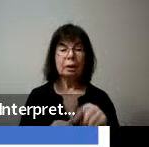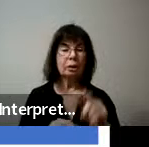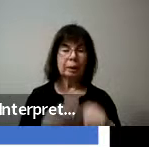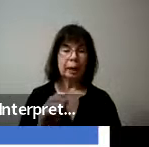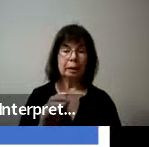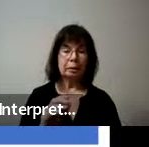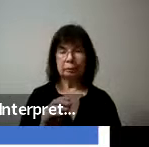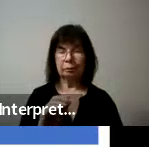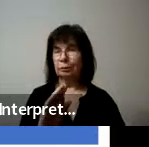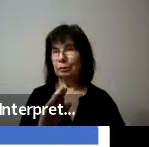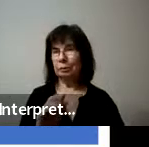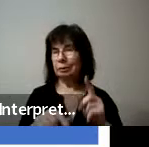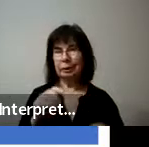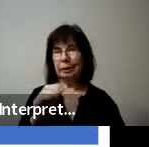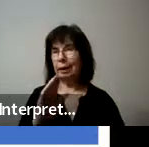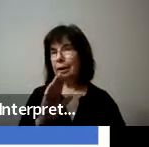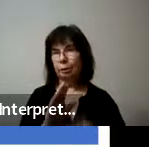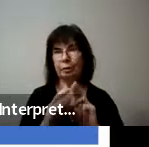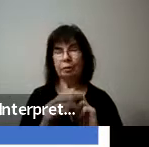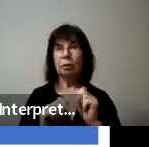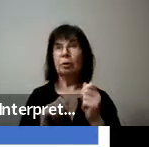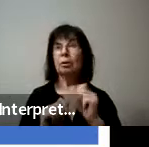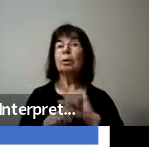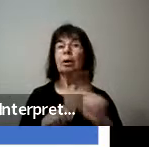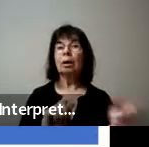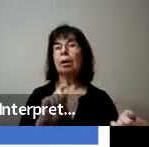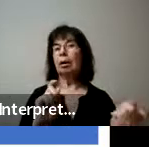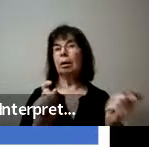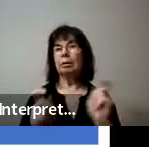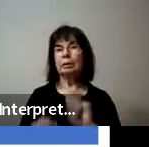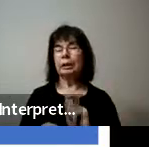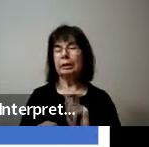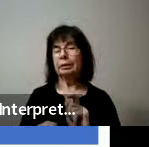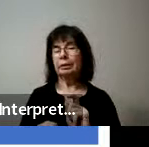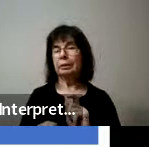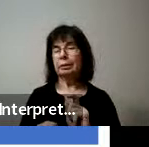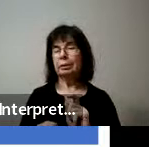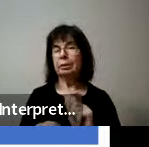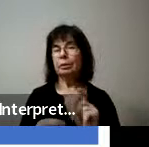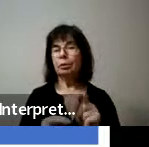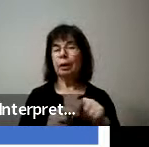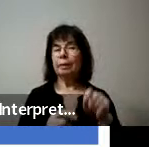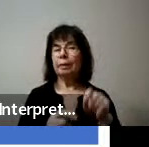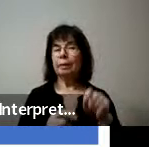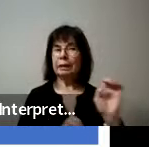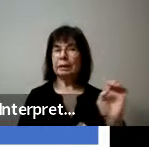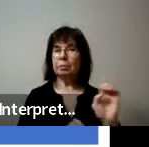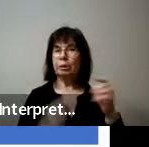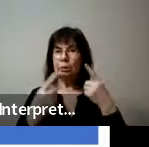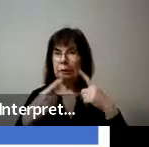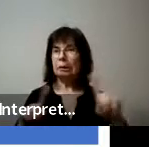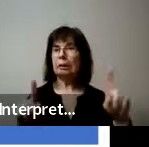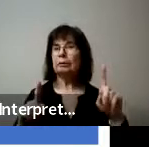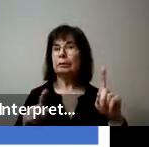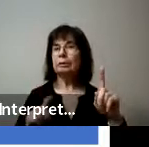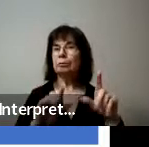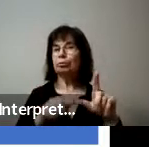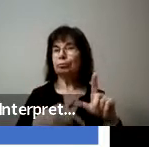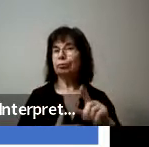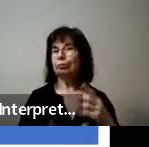the changes that are going to come with the rollback of these emergency declarations, particularly the